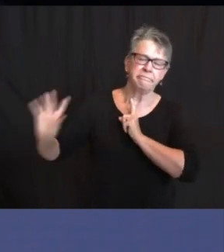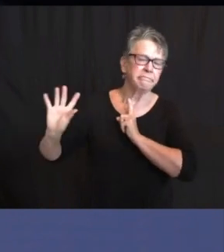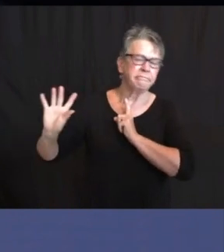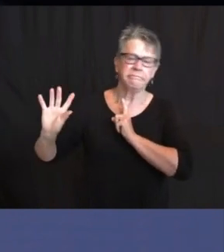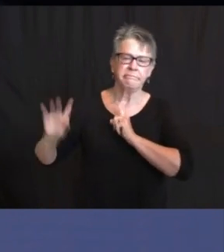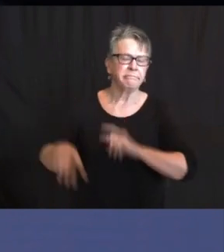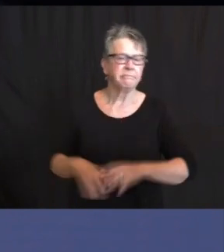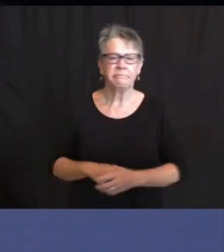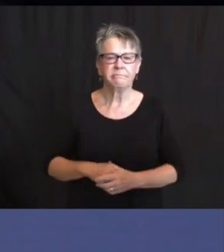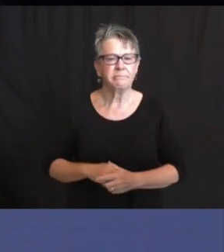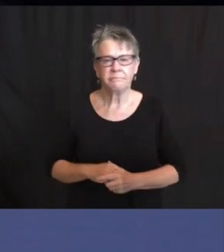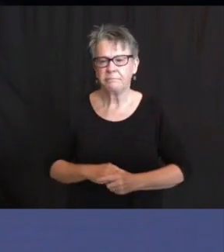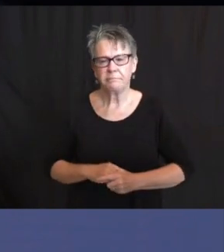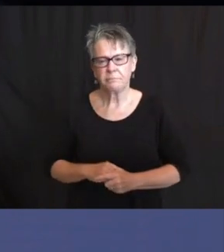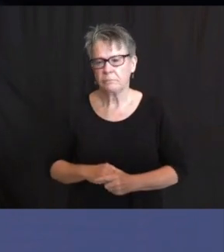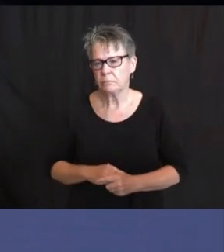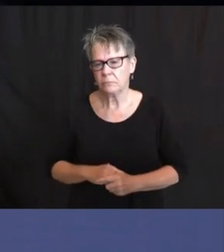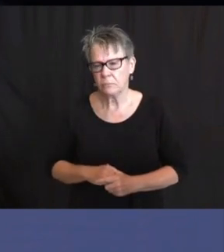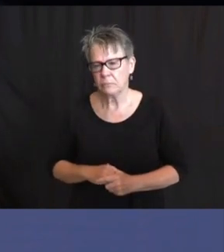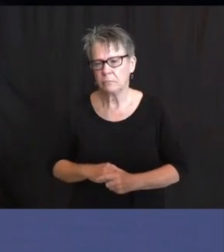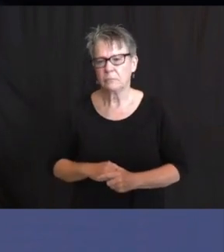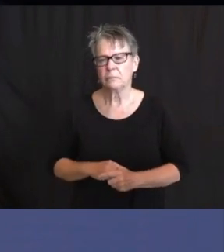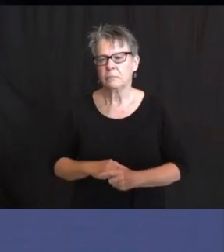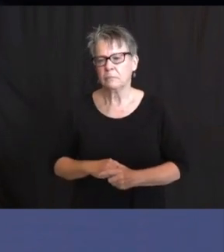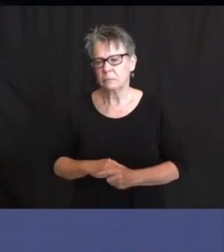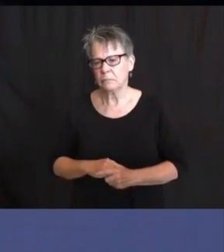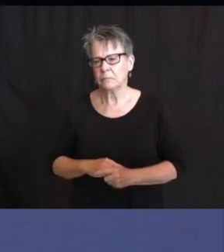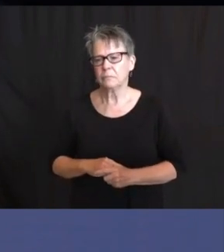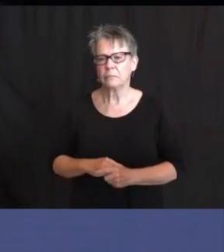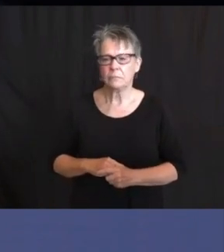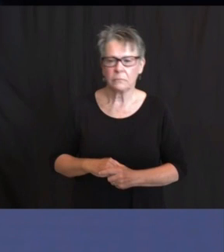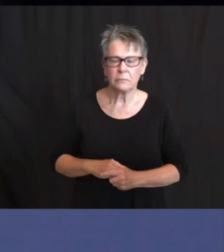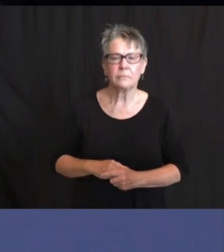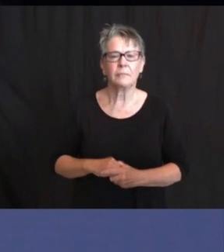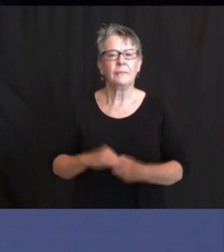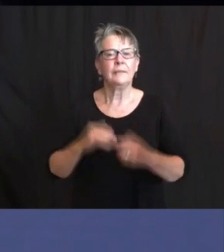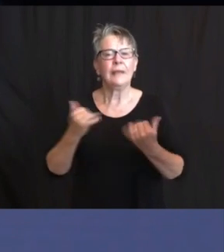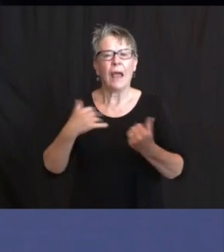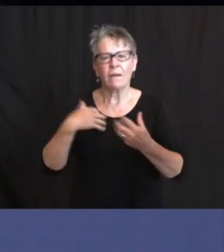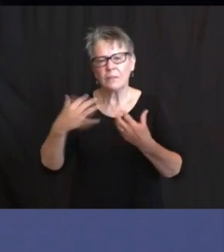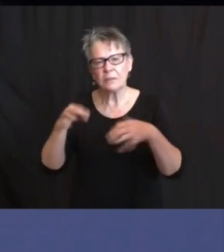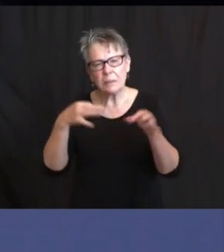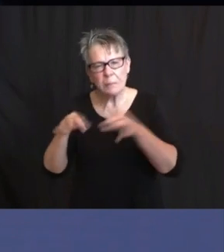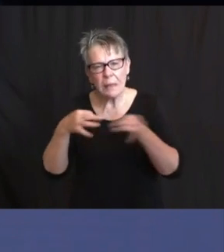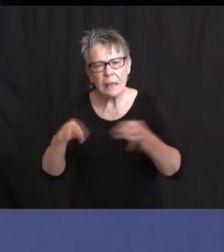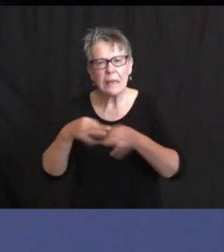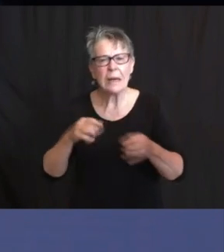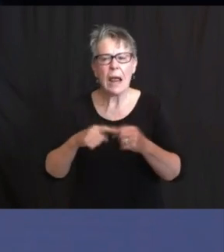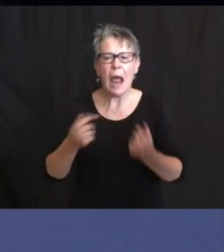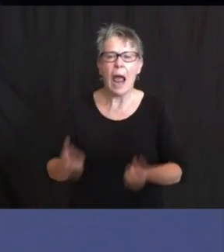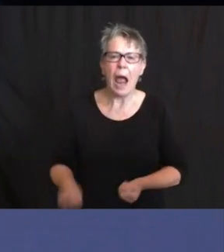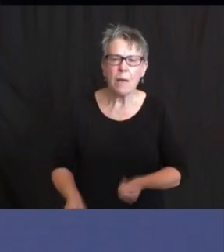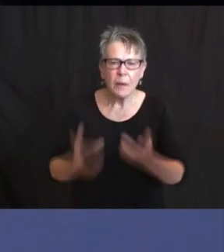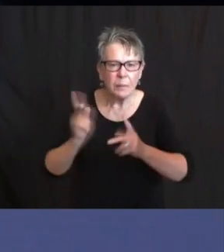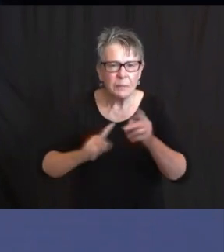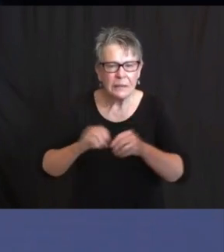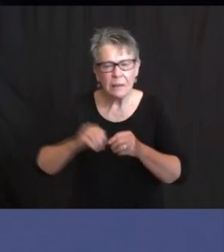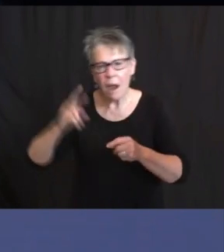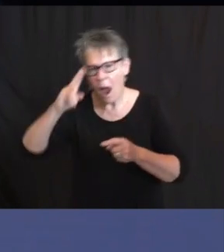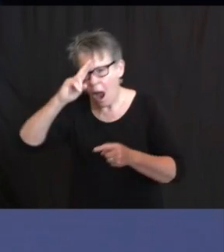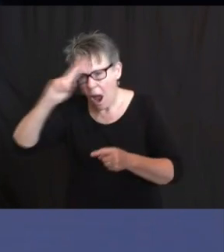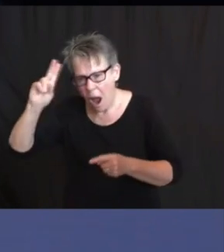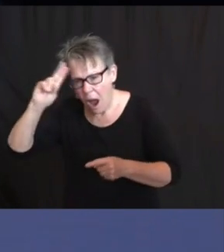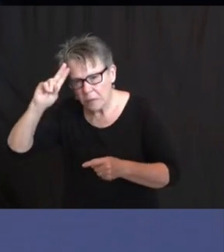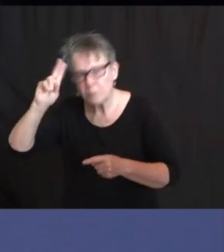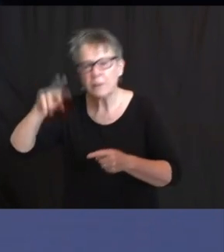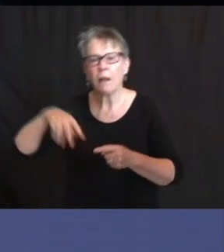358 individuals in critical care. 71% of those critical care patients are on ventilators. There is